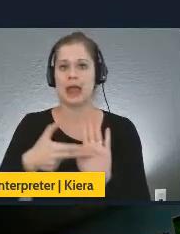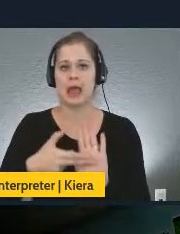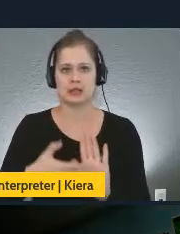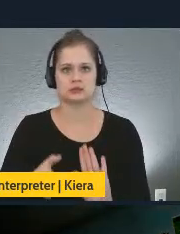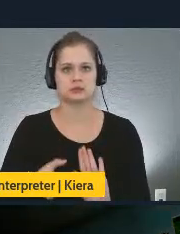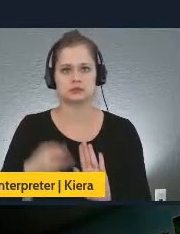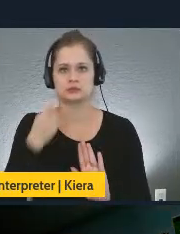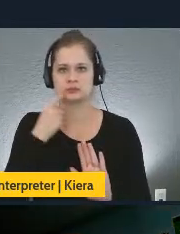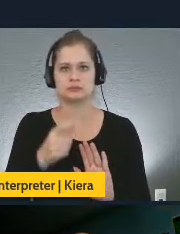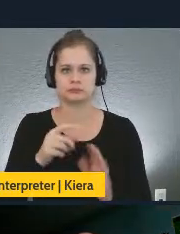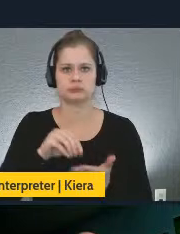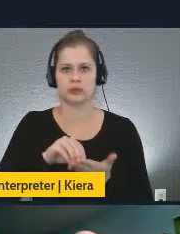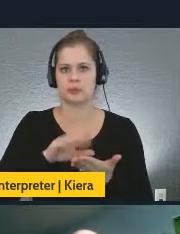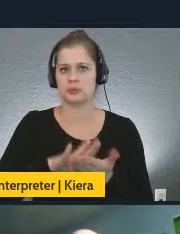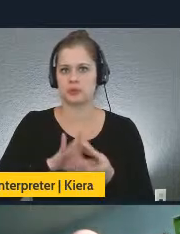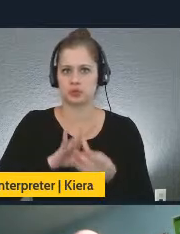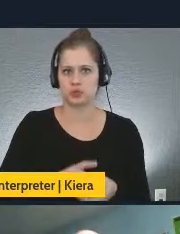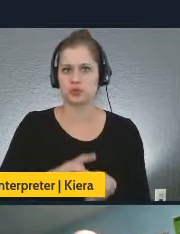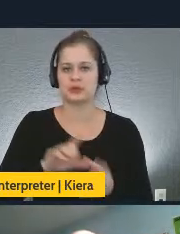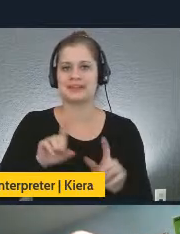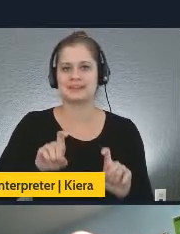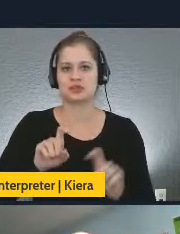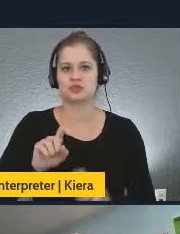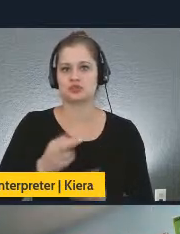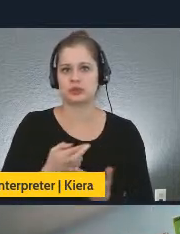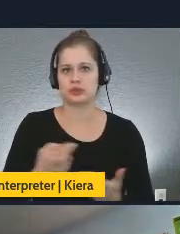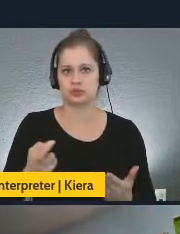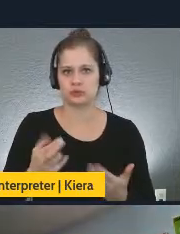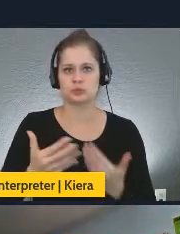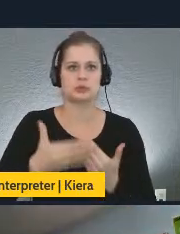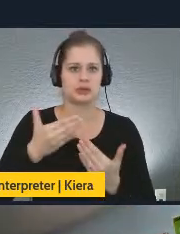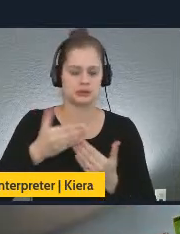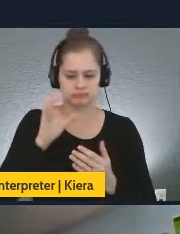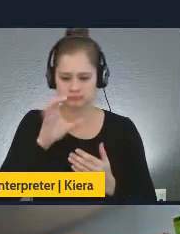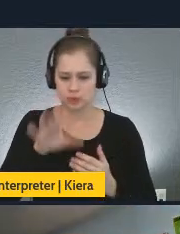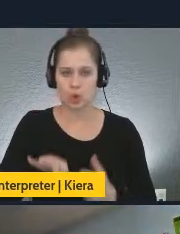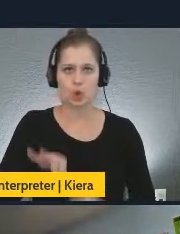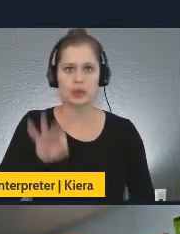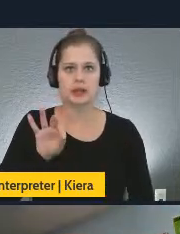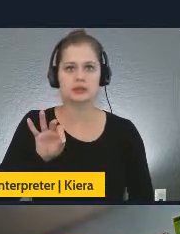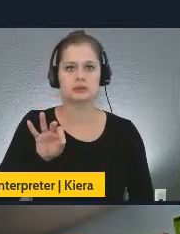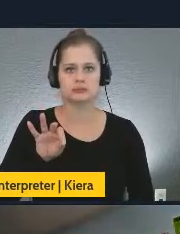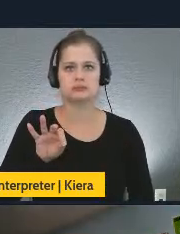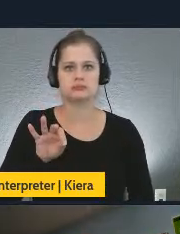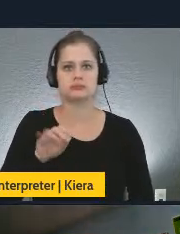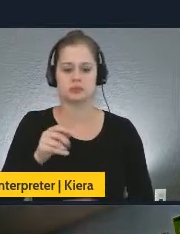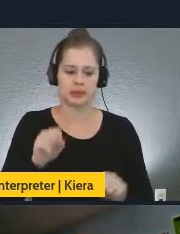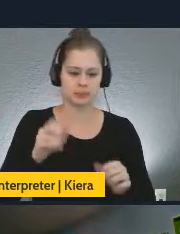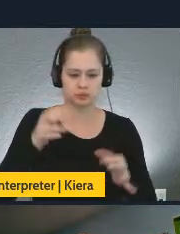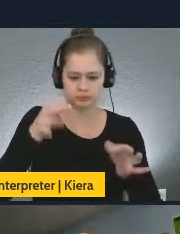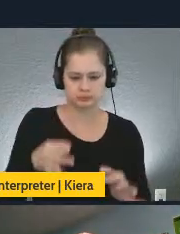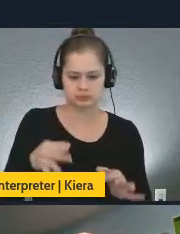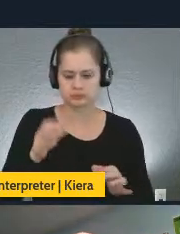these test resources, to easily locate them or locate them in a deterministic fashion.